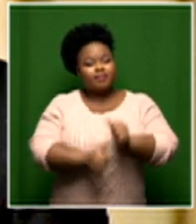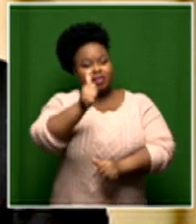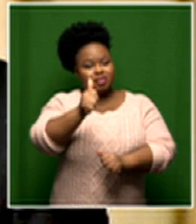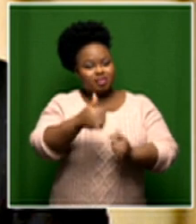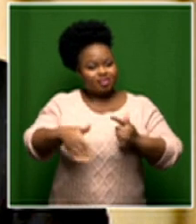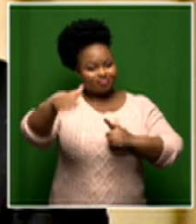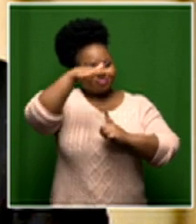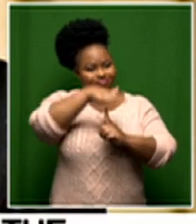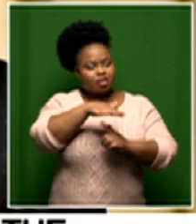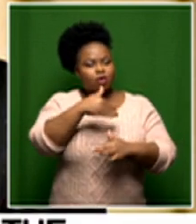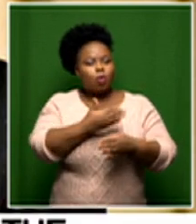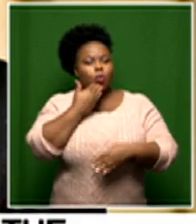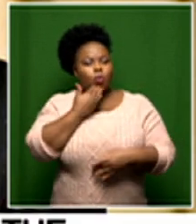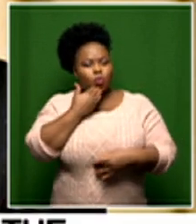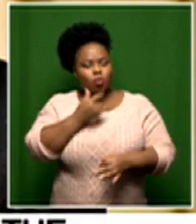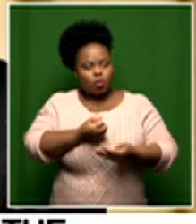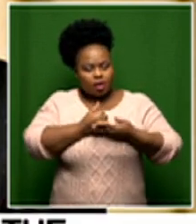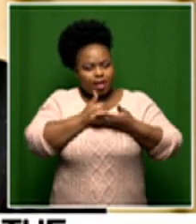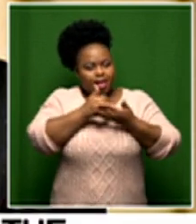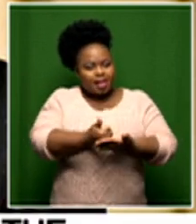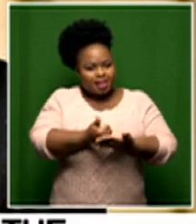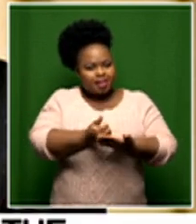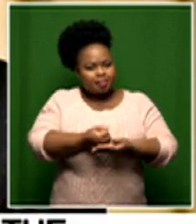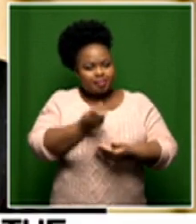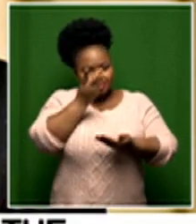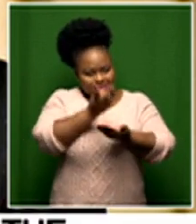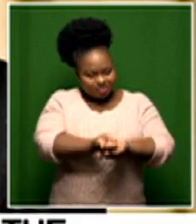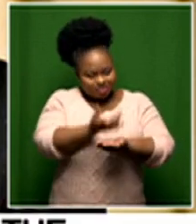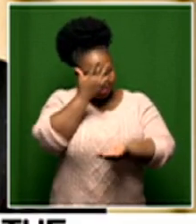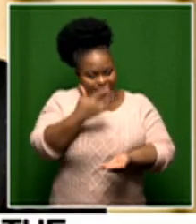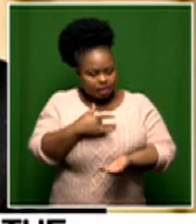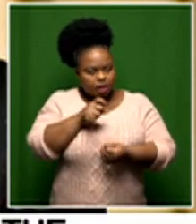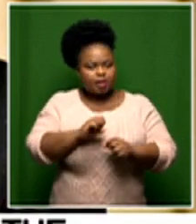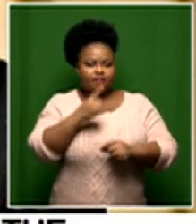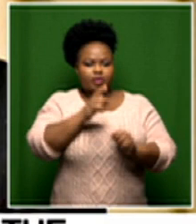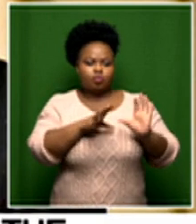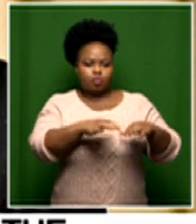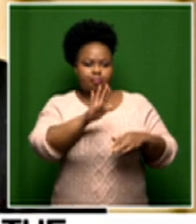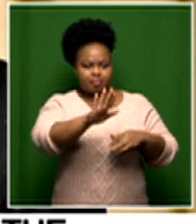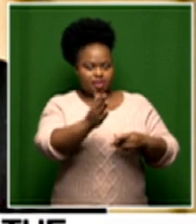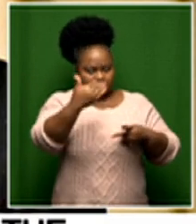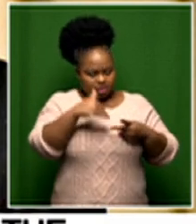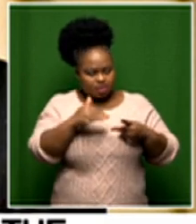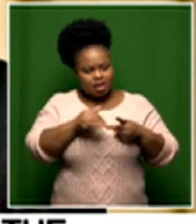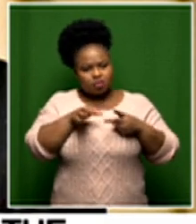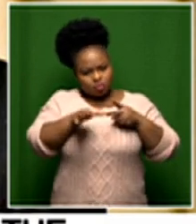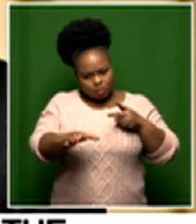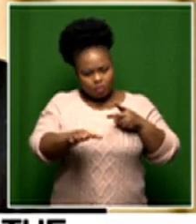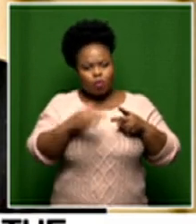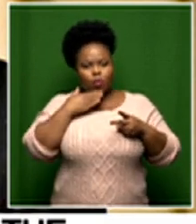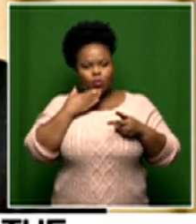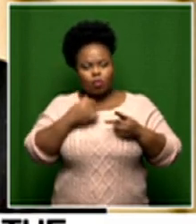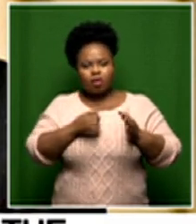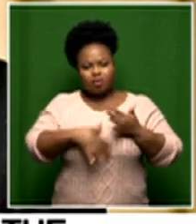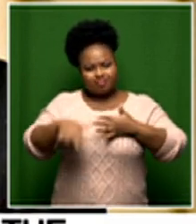are treating the patients. We are saying that those are the first group we are going to target. Next are going to be those who are part of the